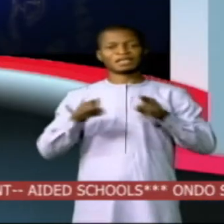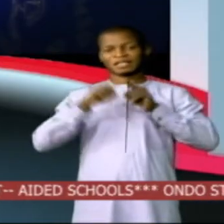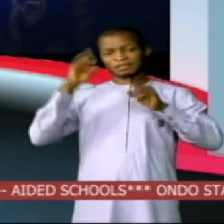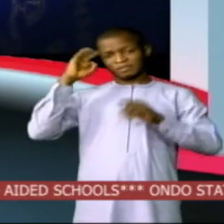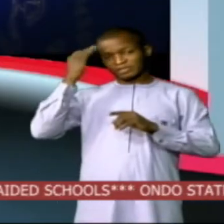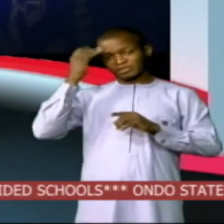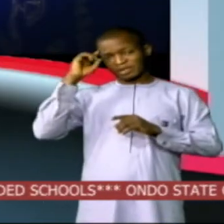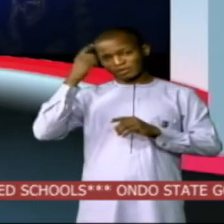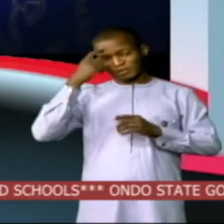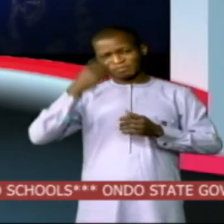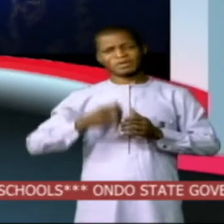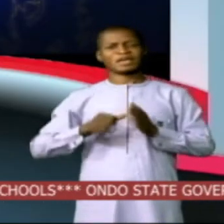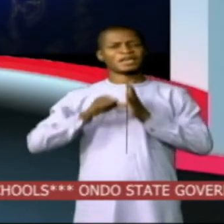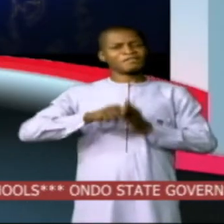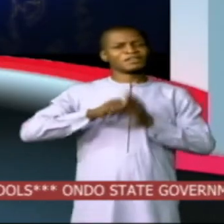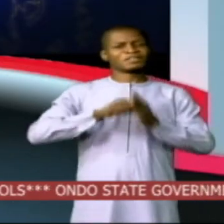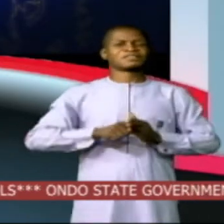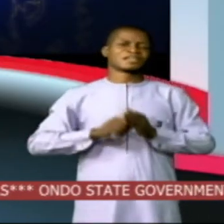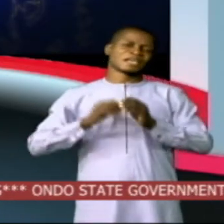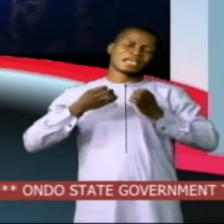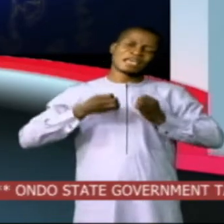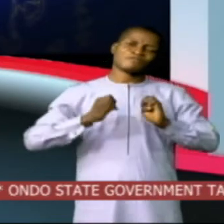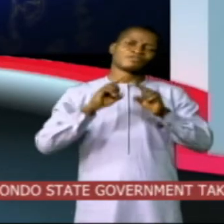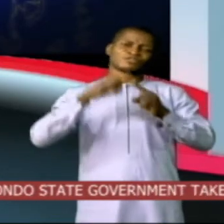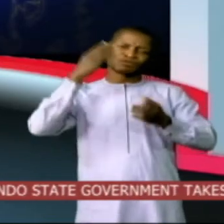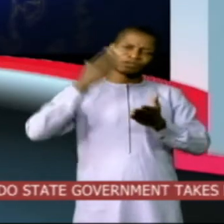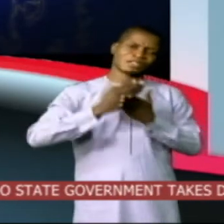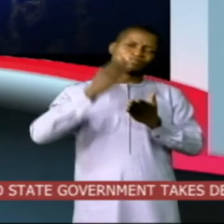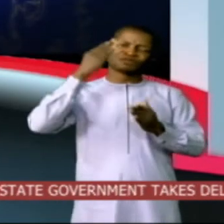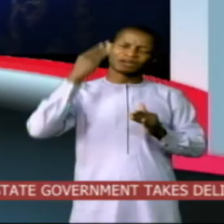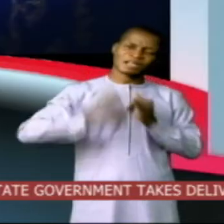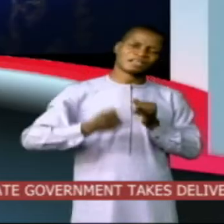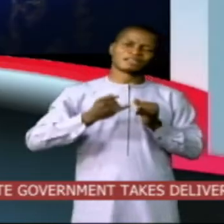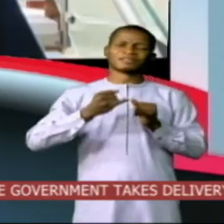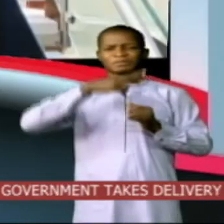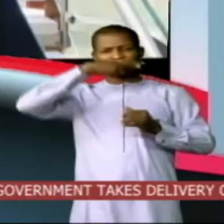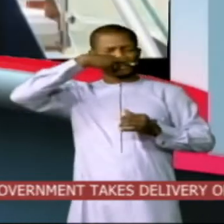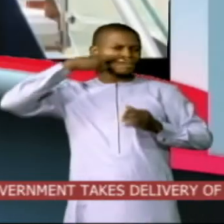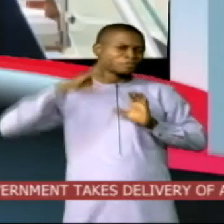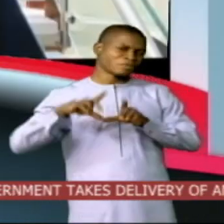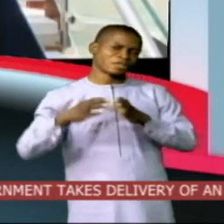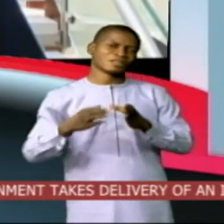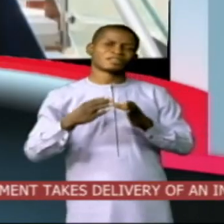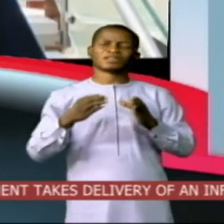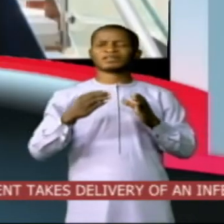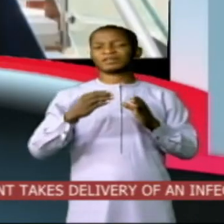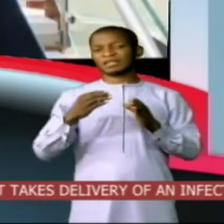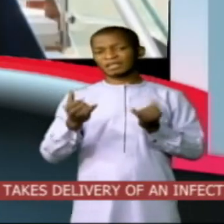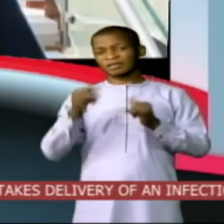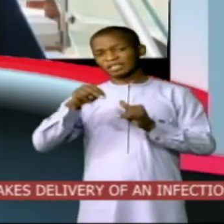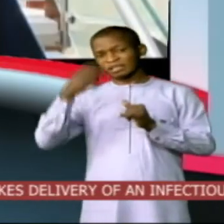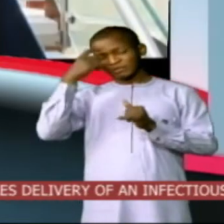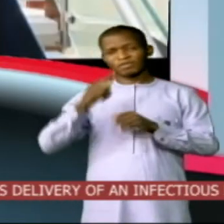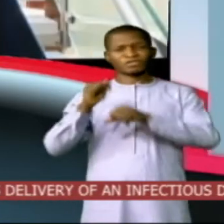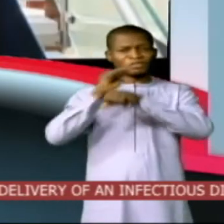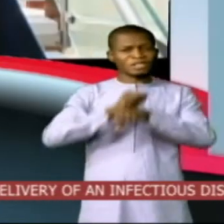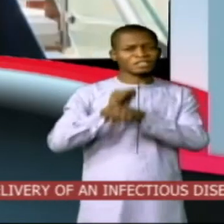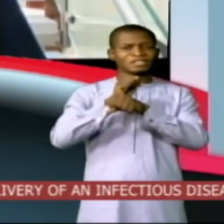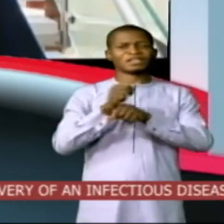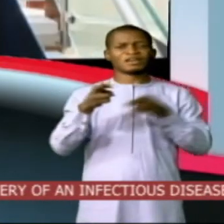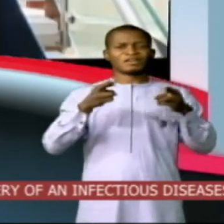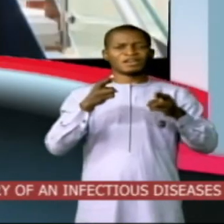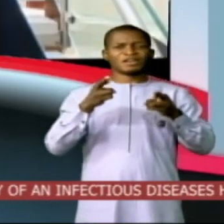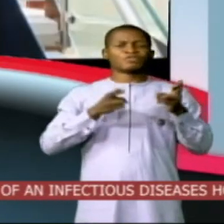government intensifies efforts to end kidnapping, banditry and communal clashes, the need for traditional rulers to be